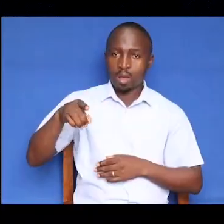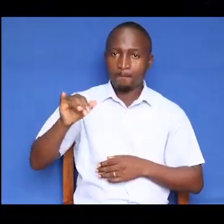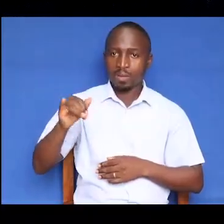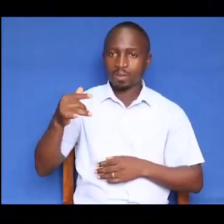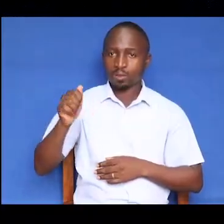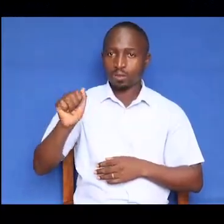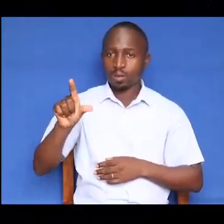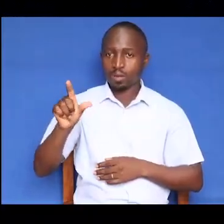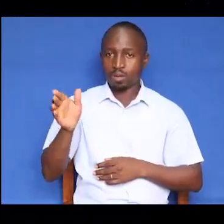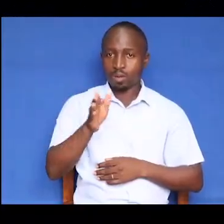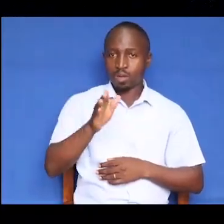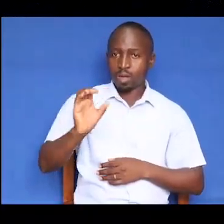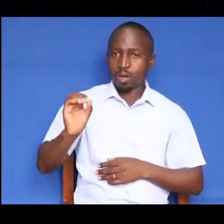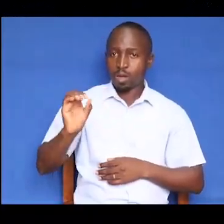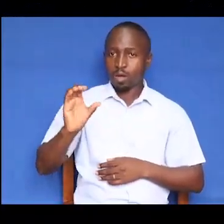Capital